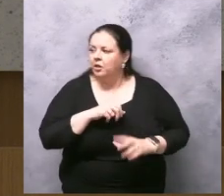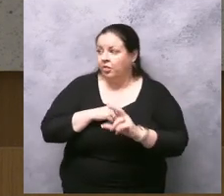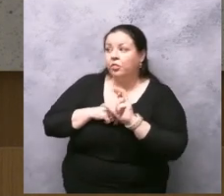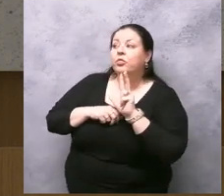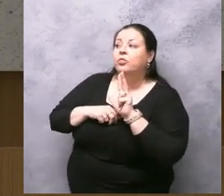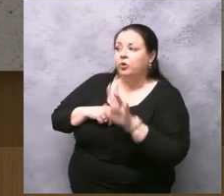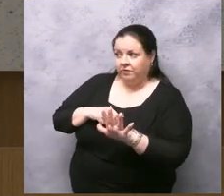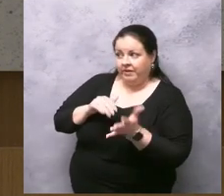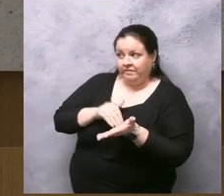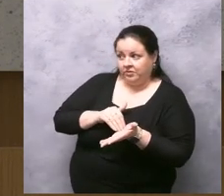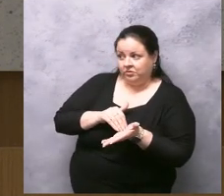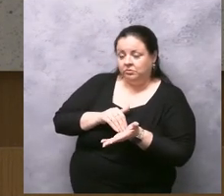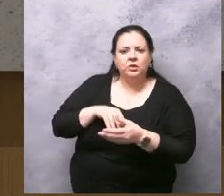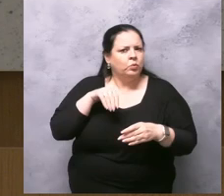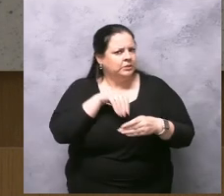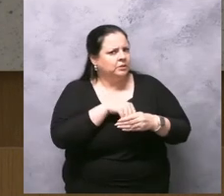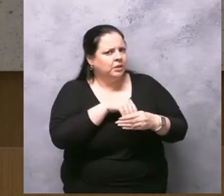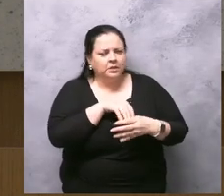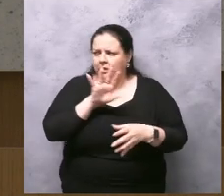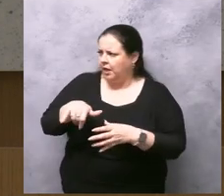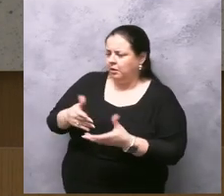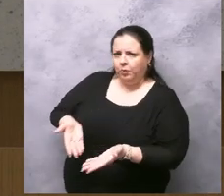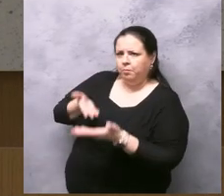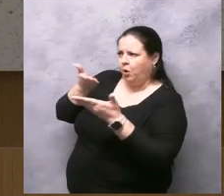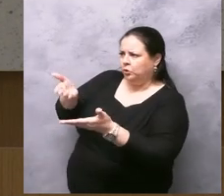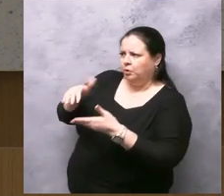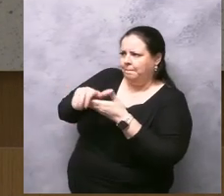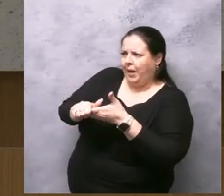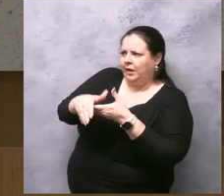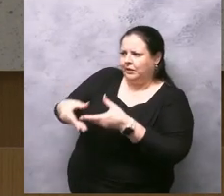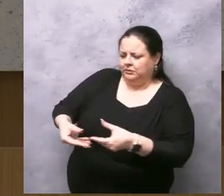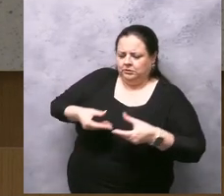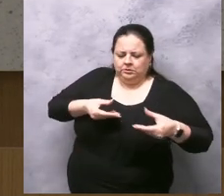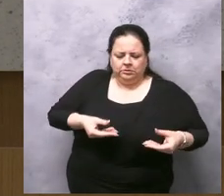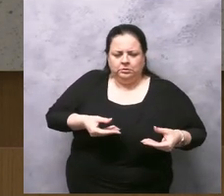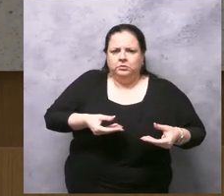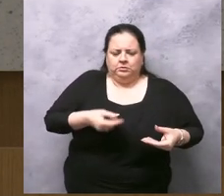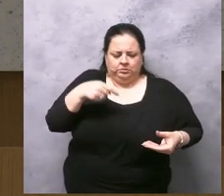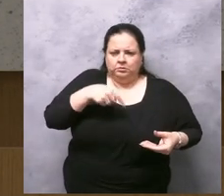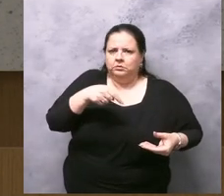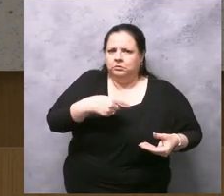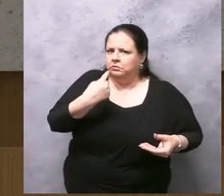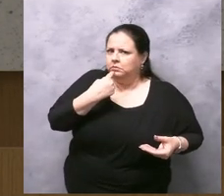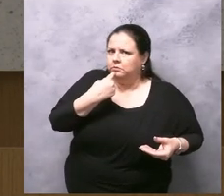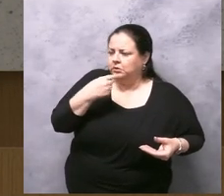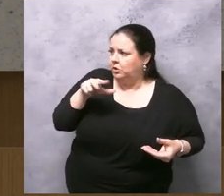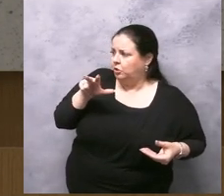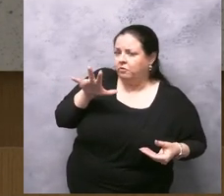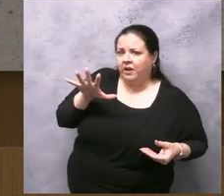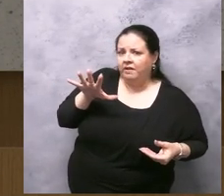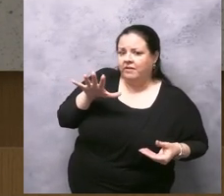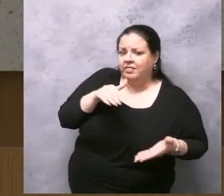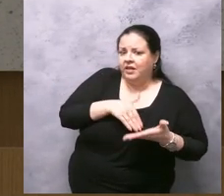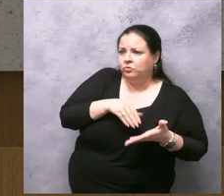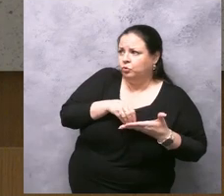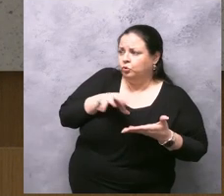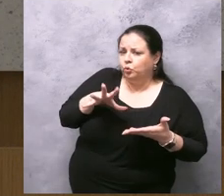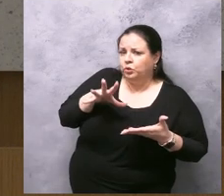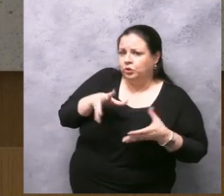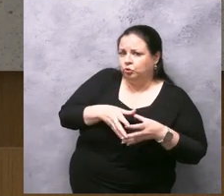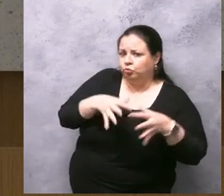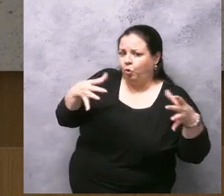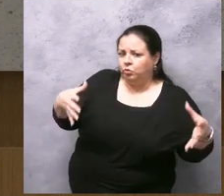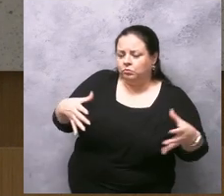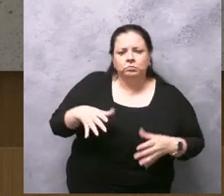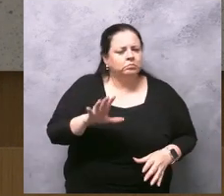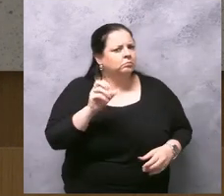35,000 was in the bond proposal package that was put together. There was a projection of the growth of 35,000 students. Okay,